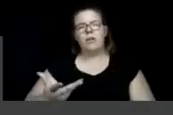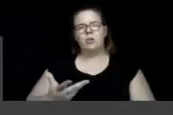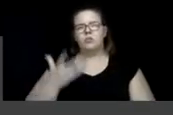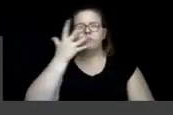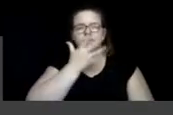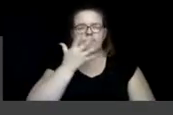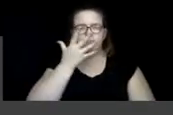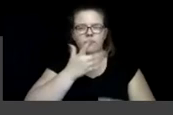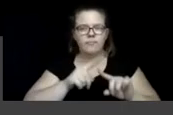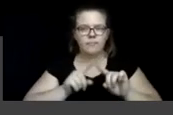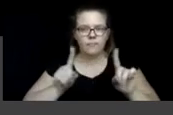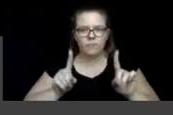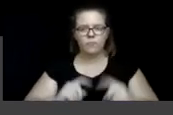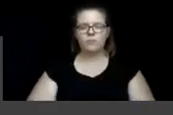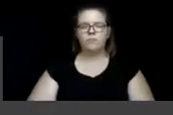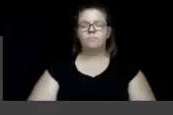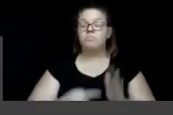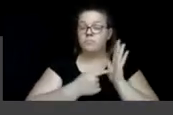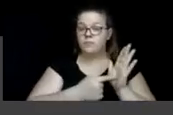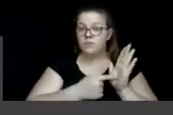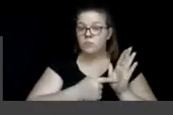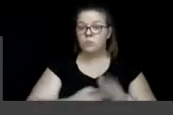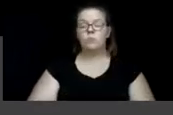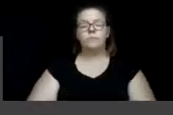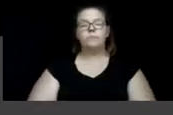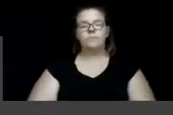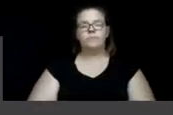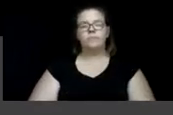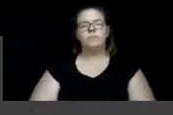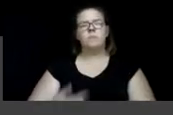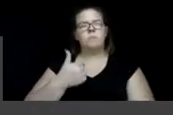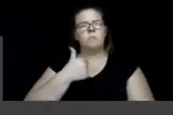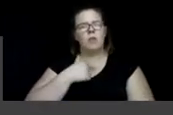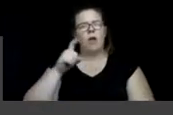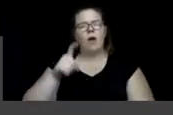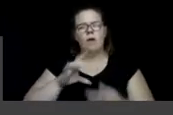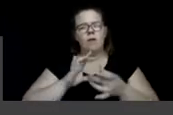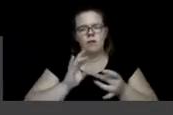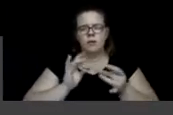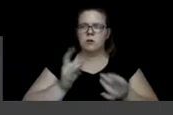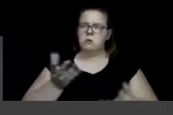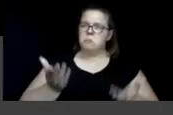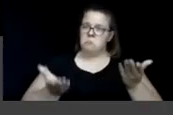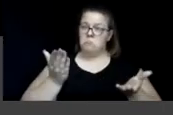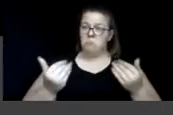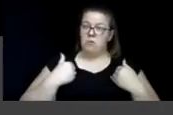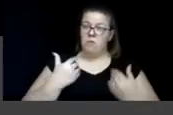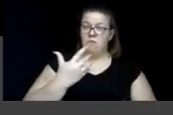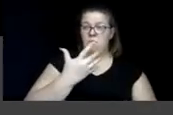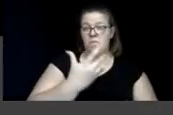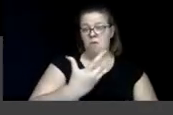differently. For example, I would have to say we probably have 5 or